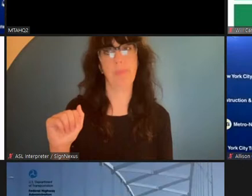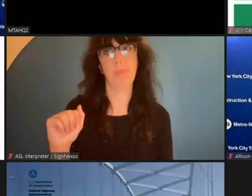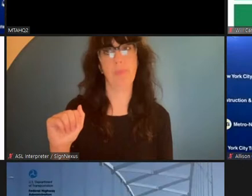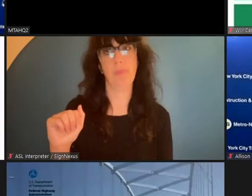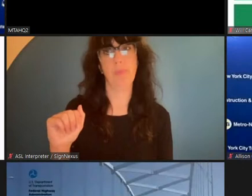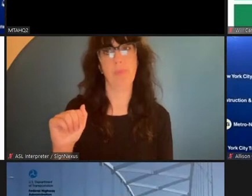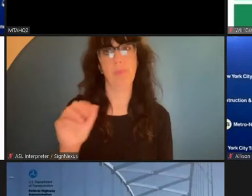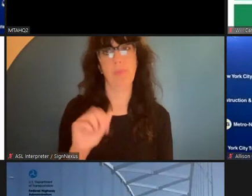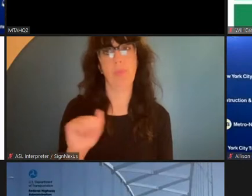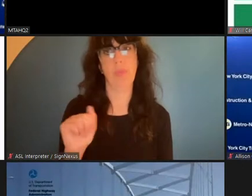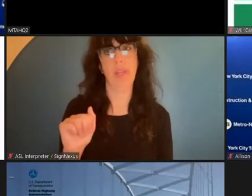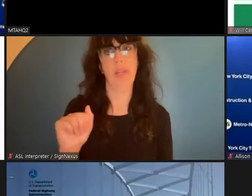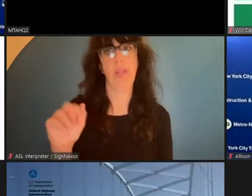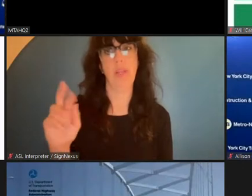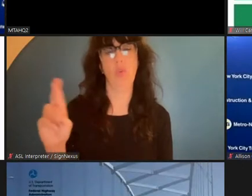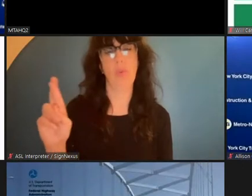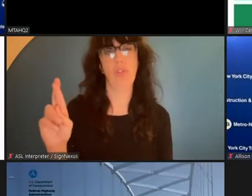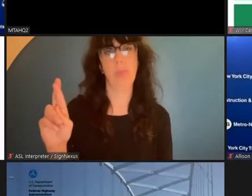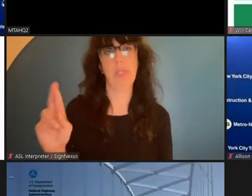anika richman